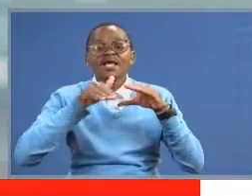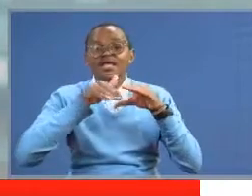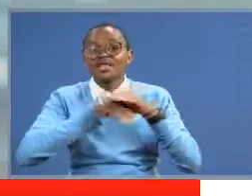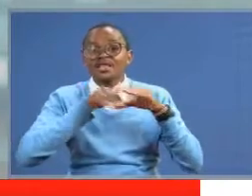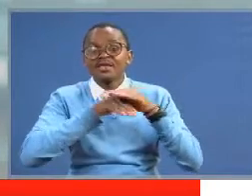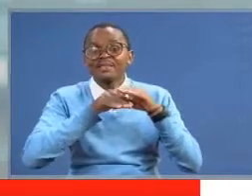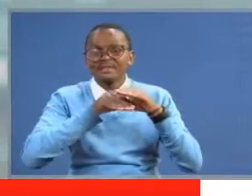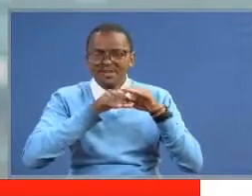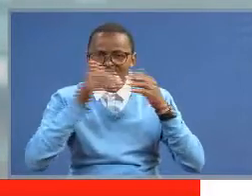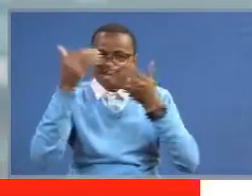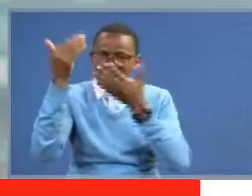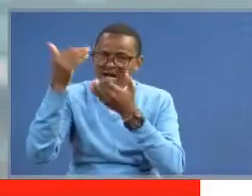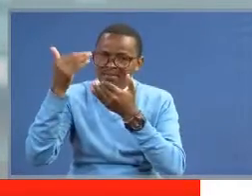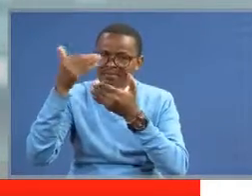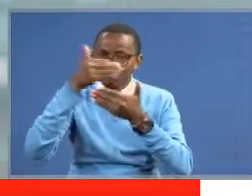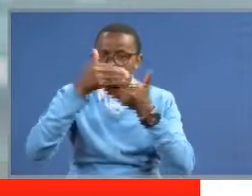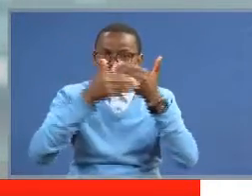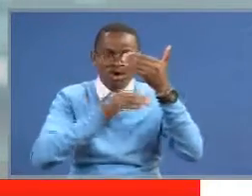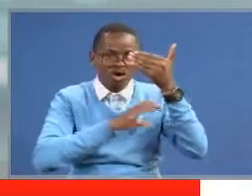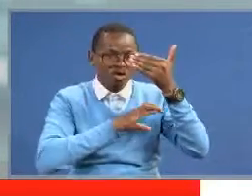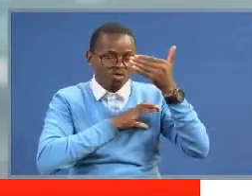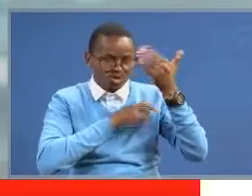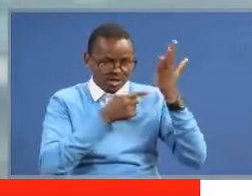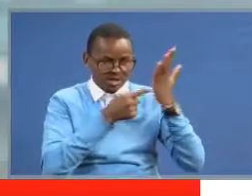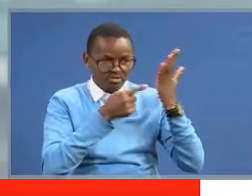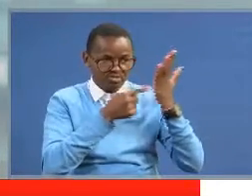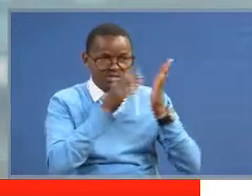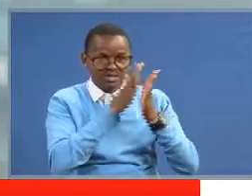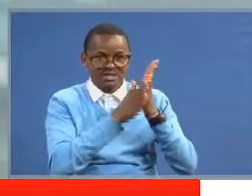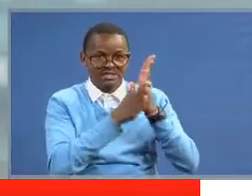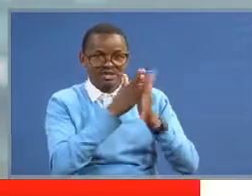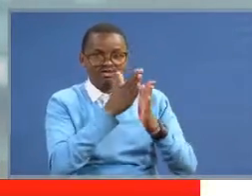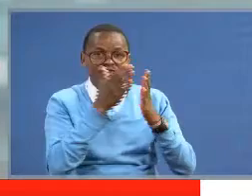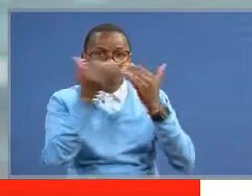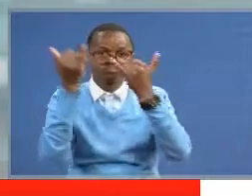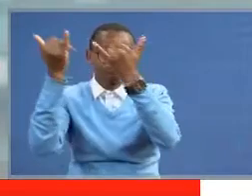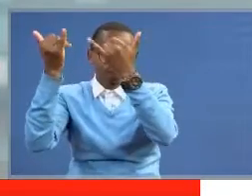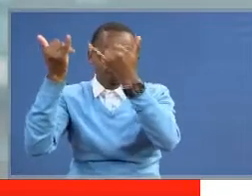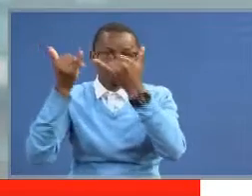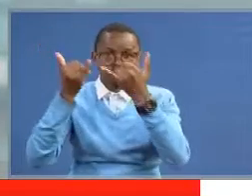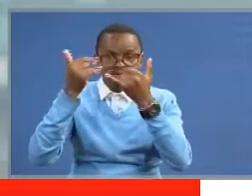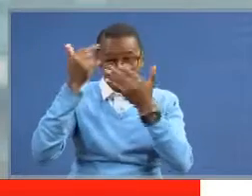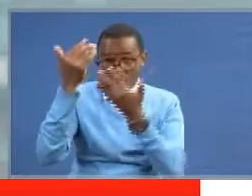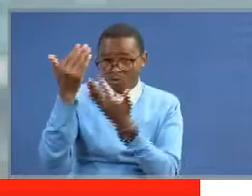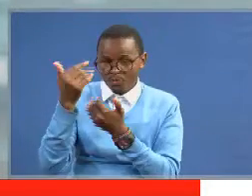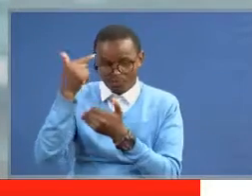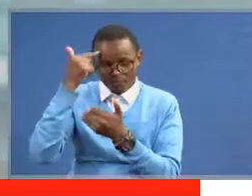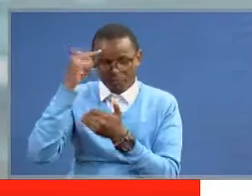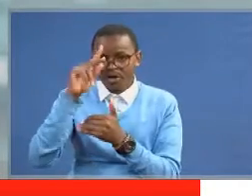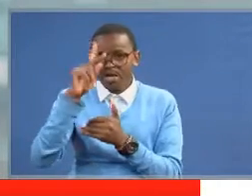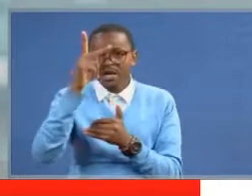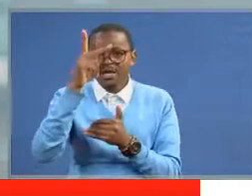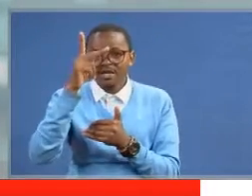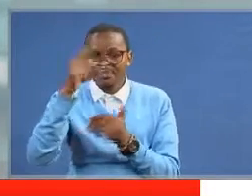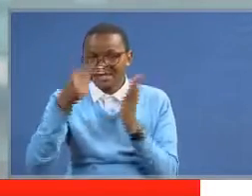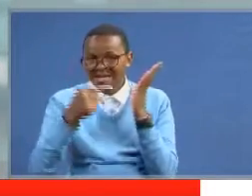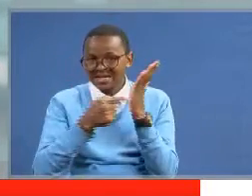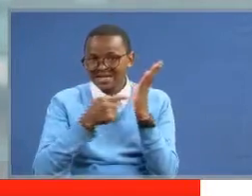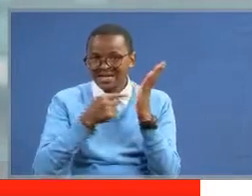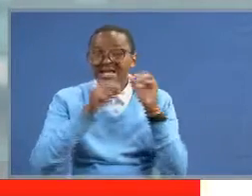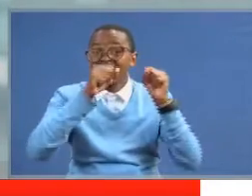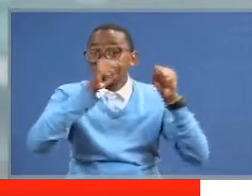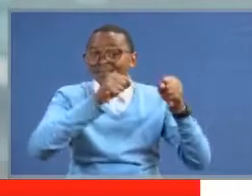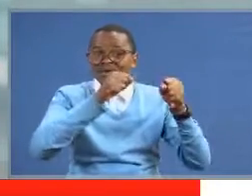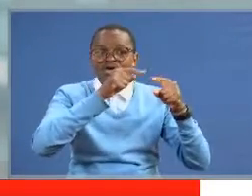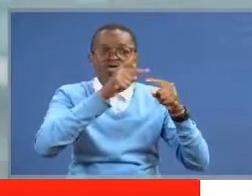field? Is there hope to build our own technology instead of importing? Is there hope for Kenya to be technically